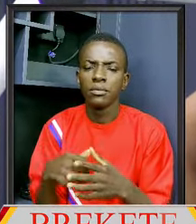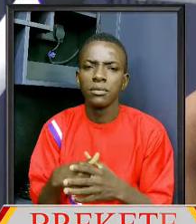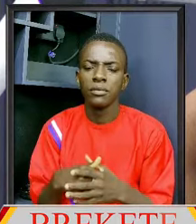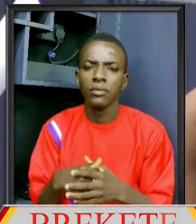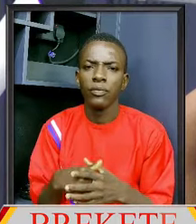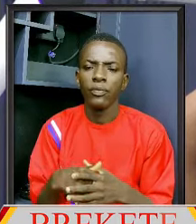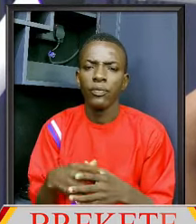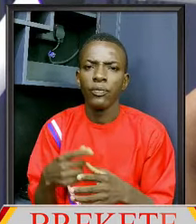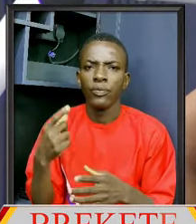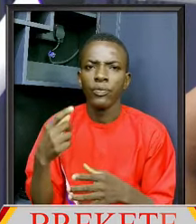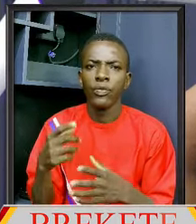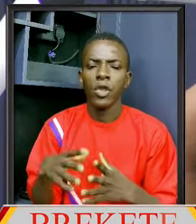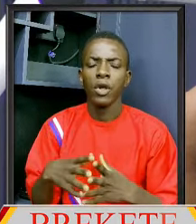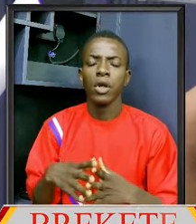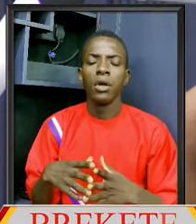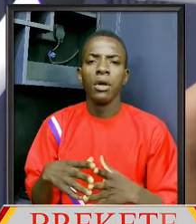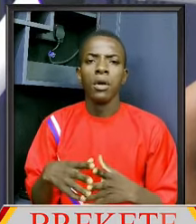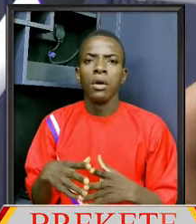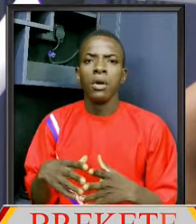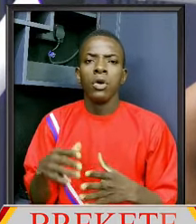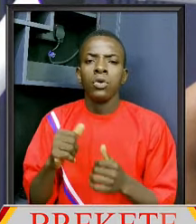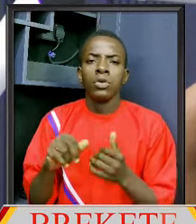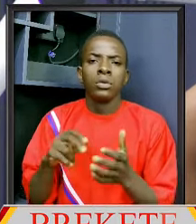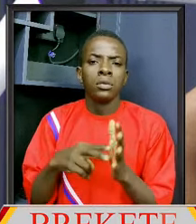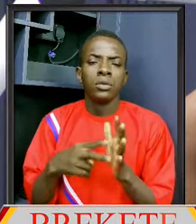It might not be updated. Because Computer, how?